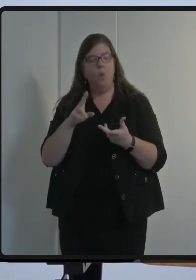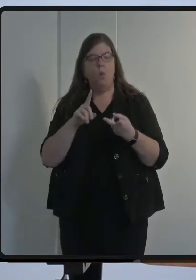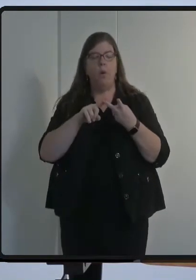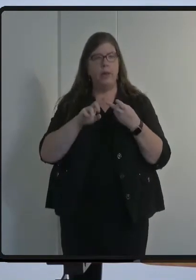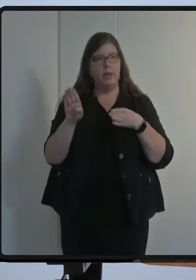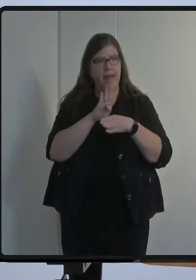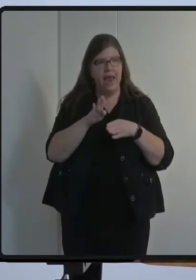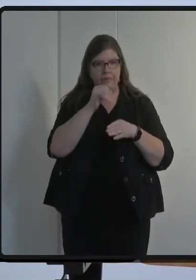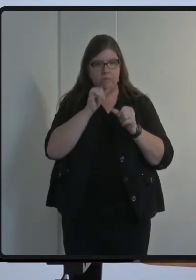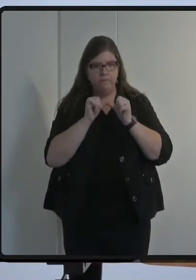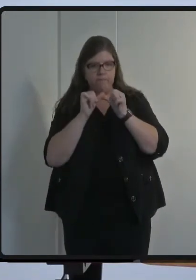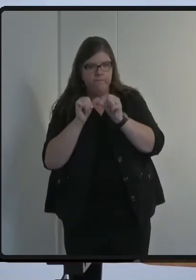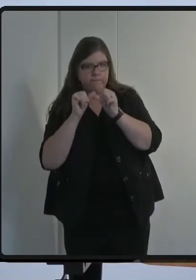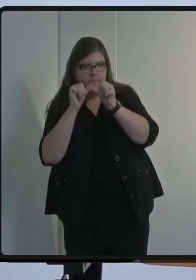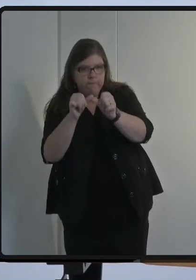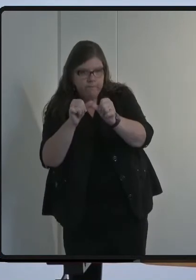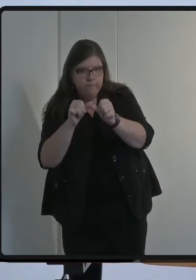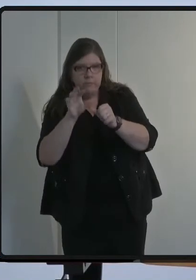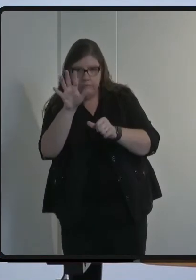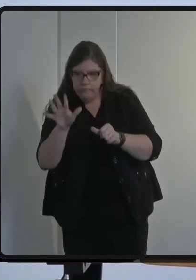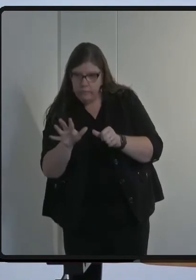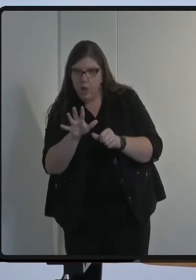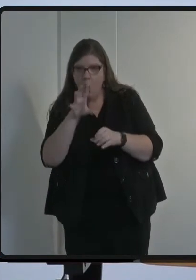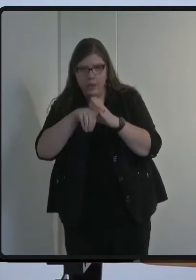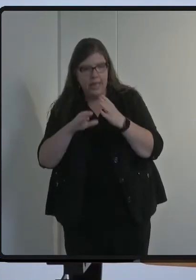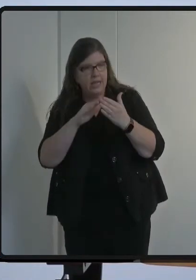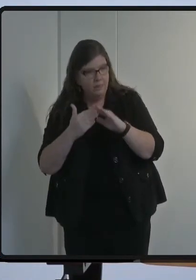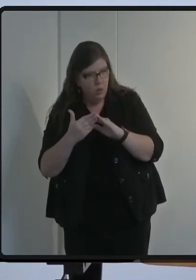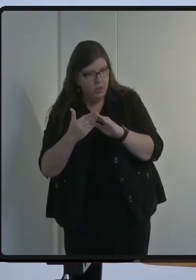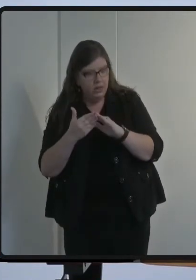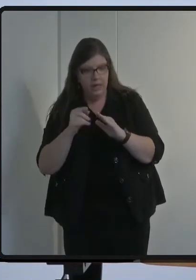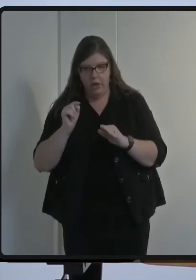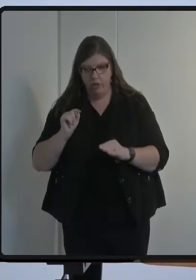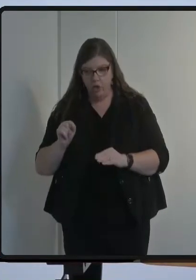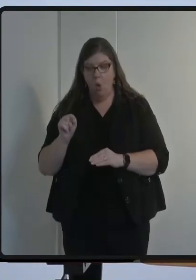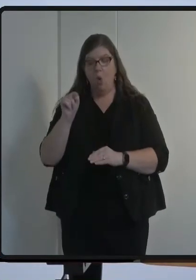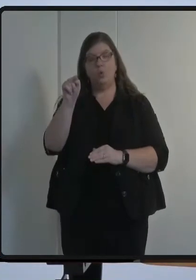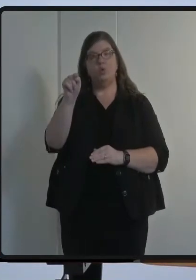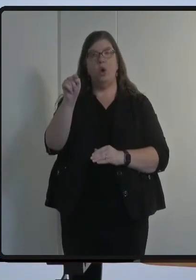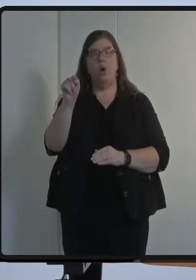are persisting in places within communities, that those are